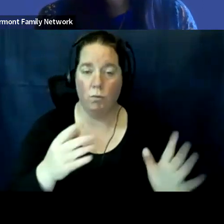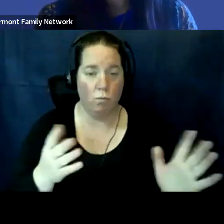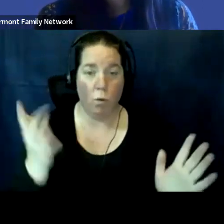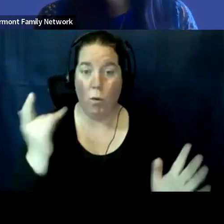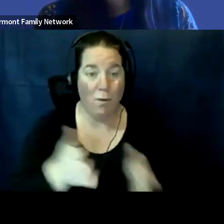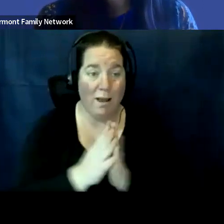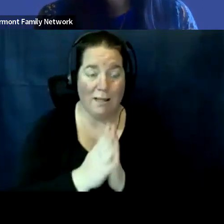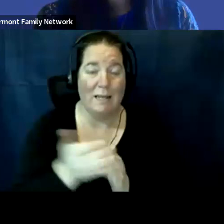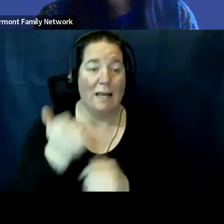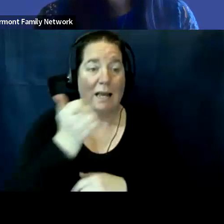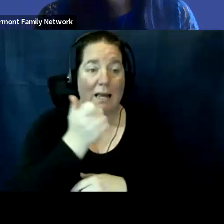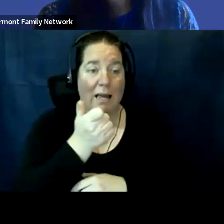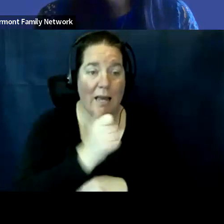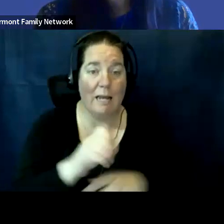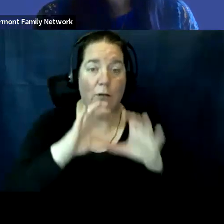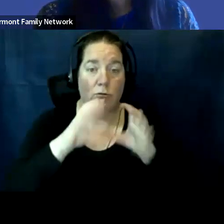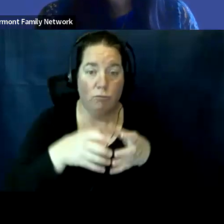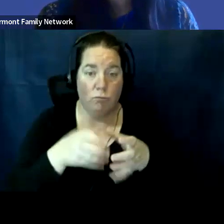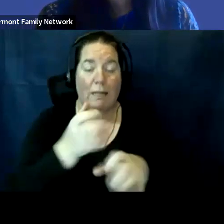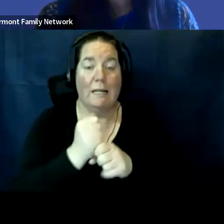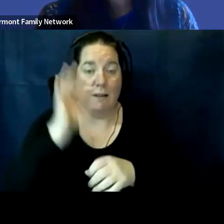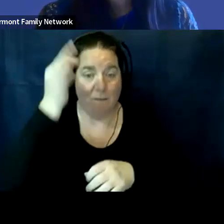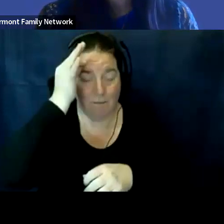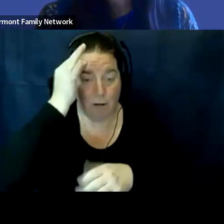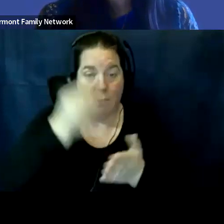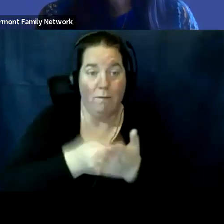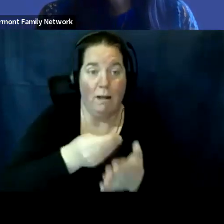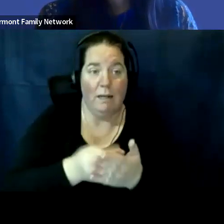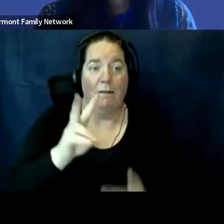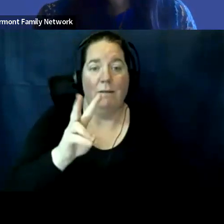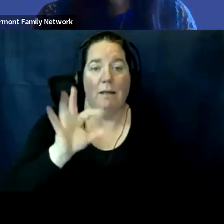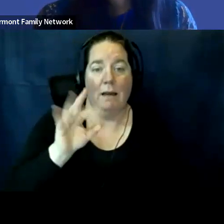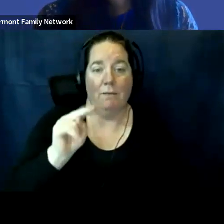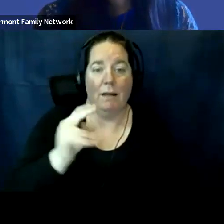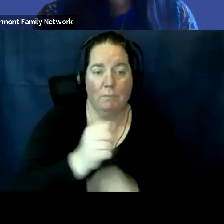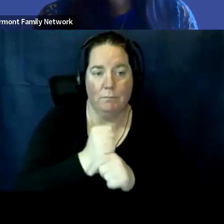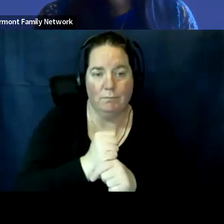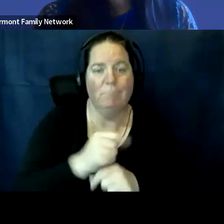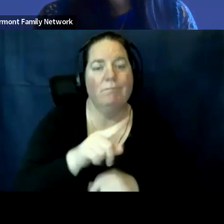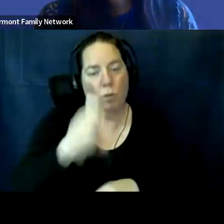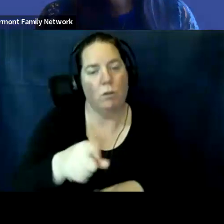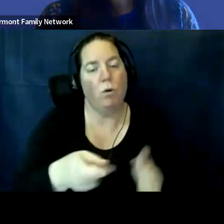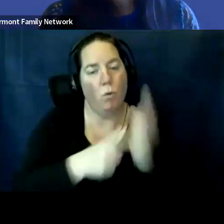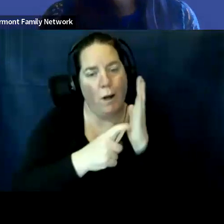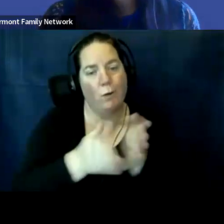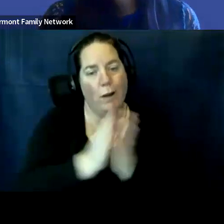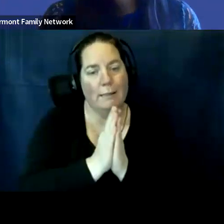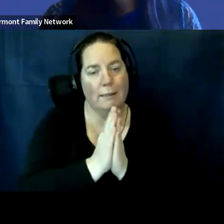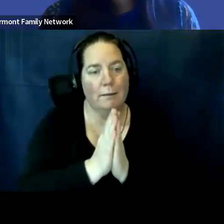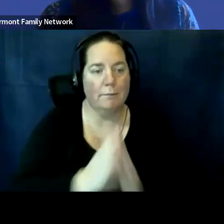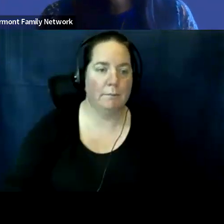any entity receives federal funding, and VFN does receive federal funding, that is a question we are required to